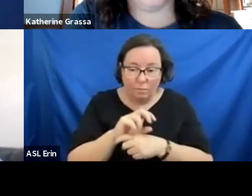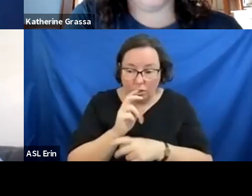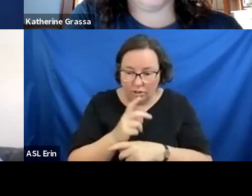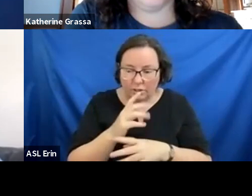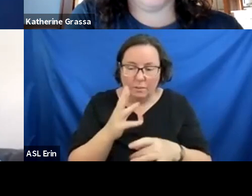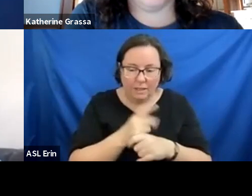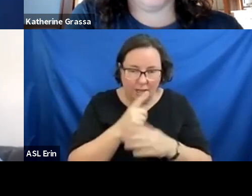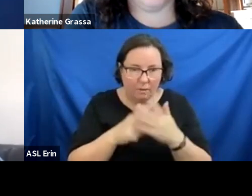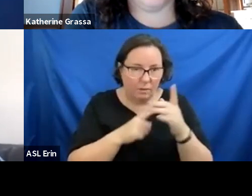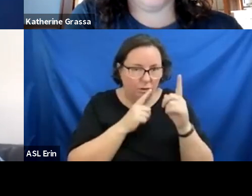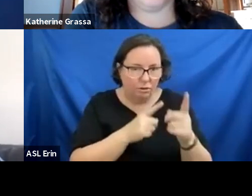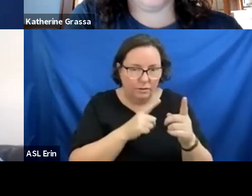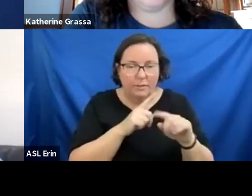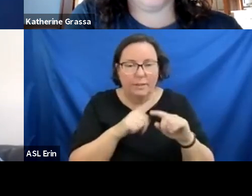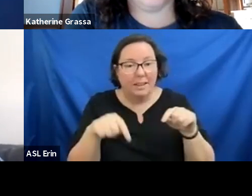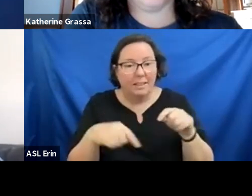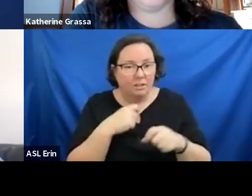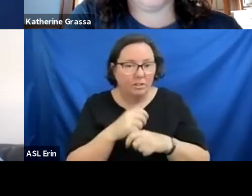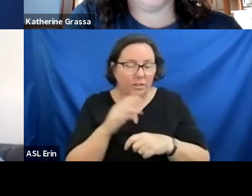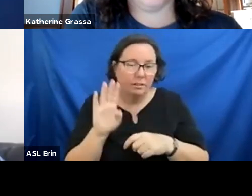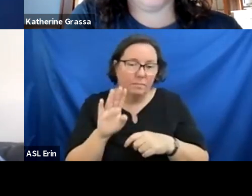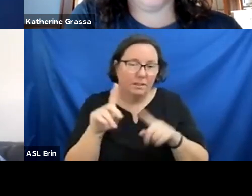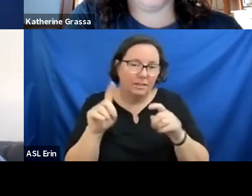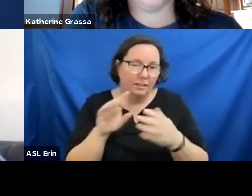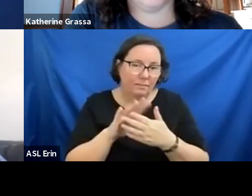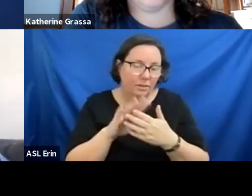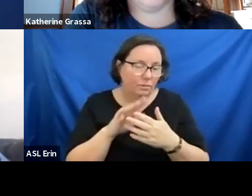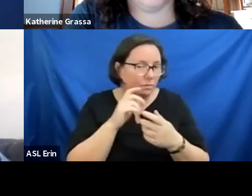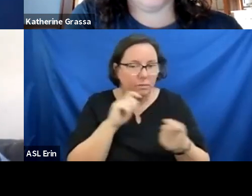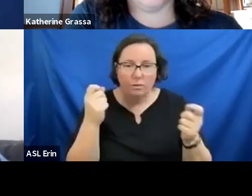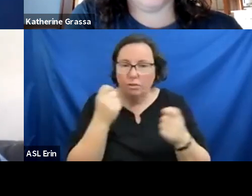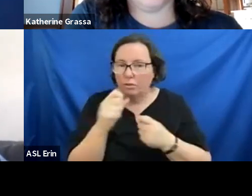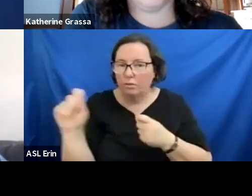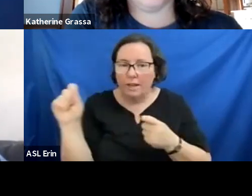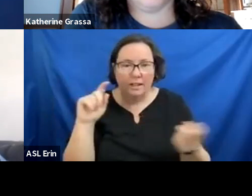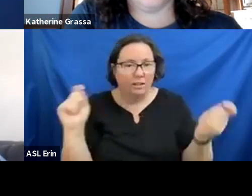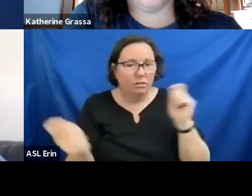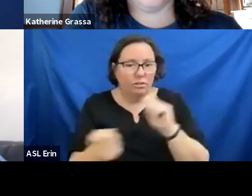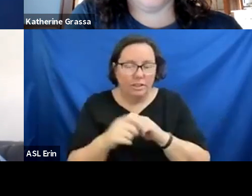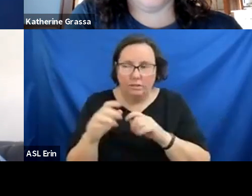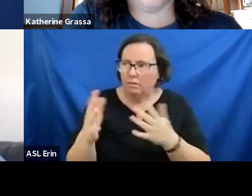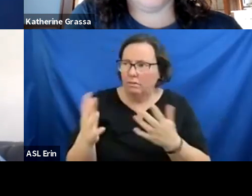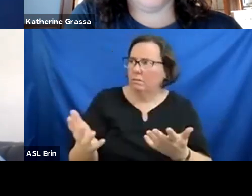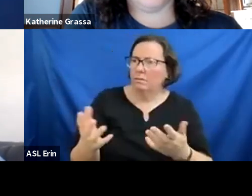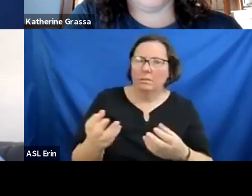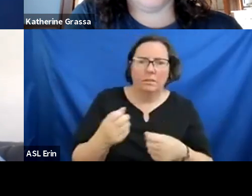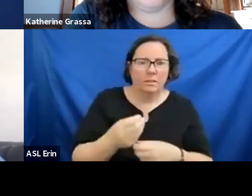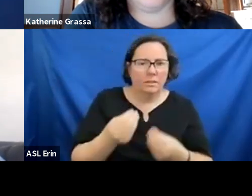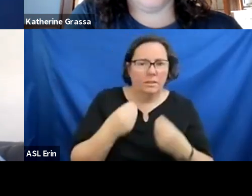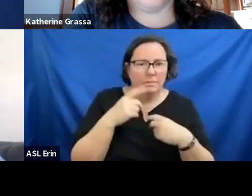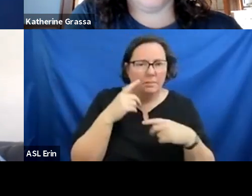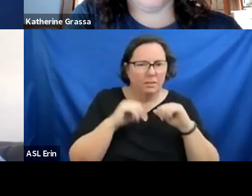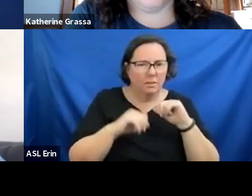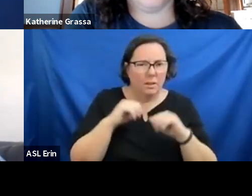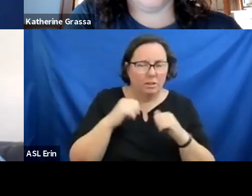what you strive for. But this year, Boston Exam School's radical admission process changes made me question that value. I've